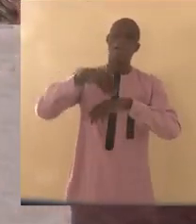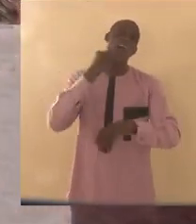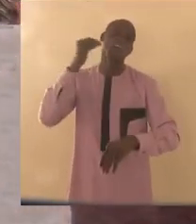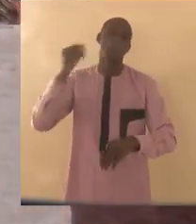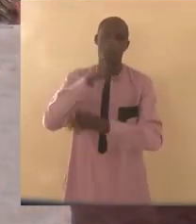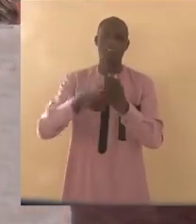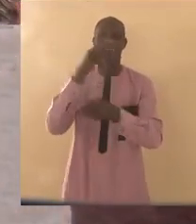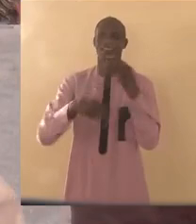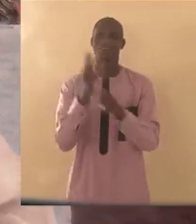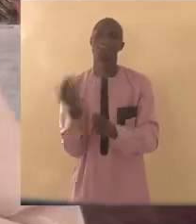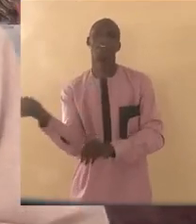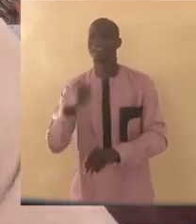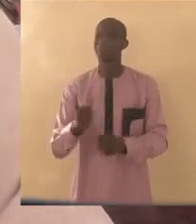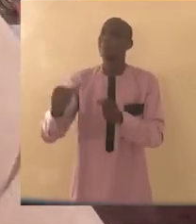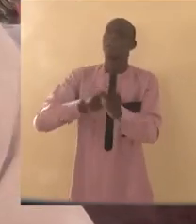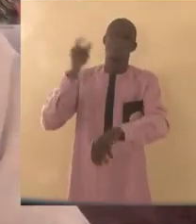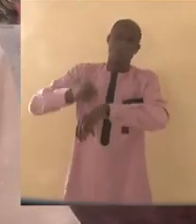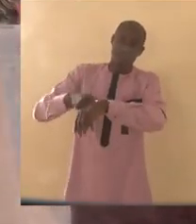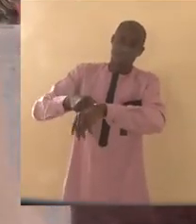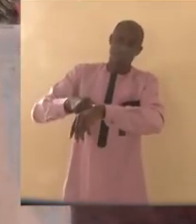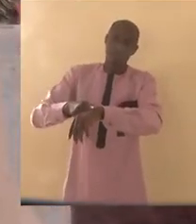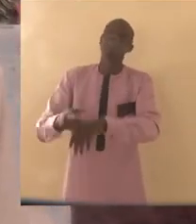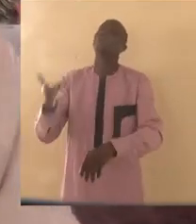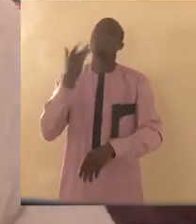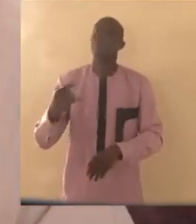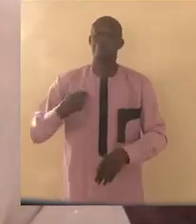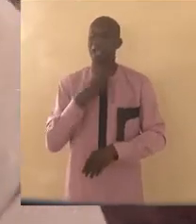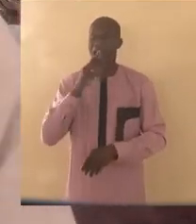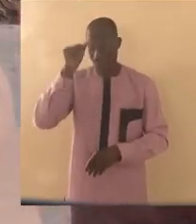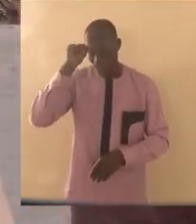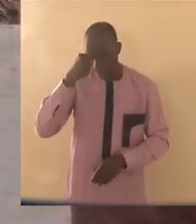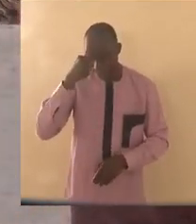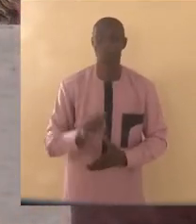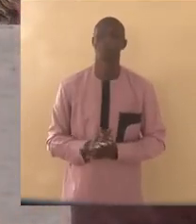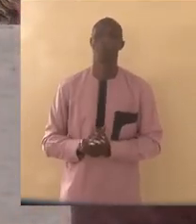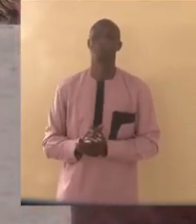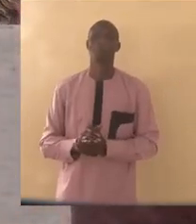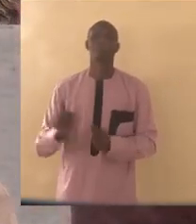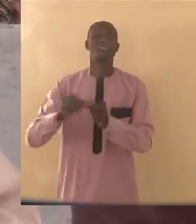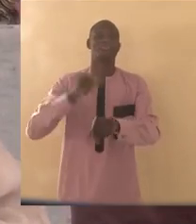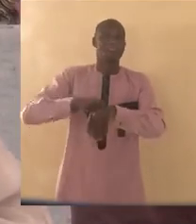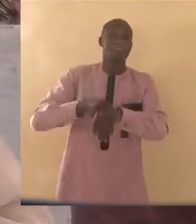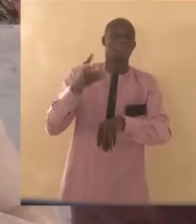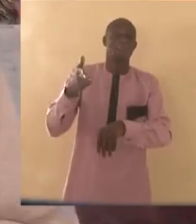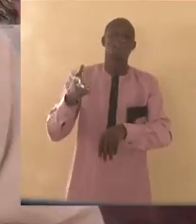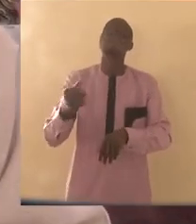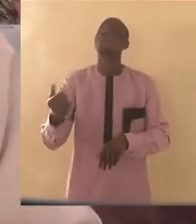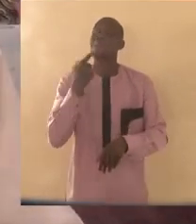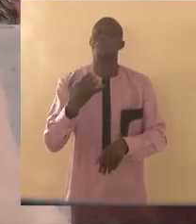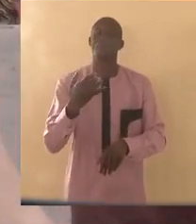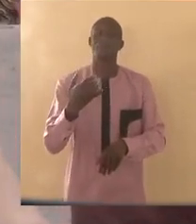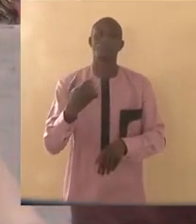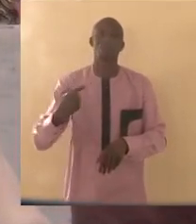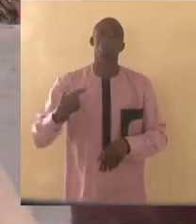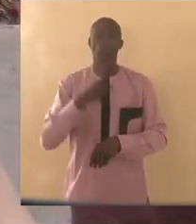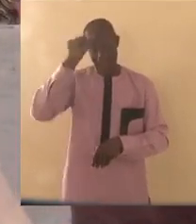home in this world. Every time there is a disappointment, we are reminded, isn't it? Every time there is a